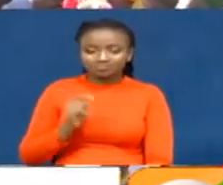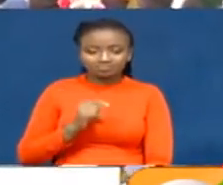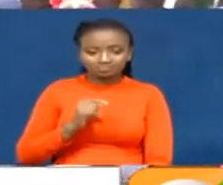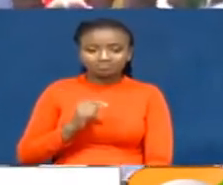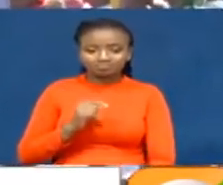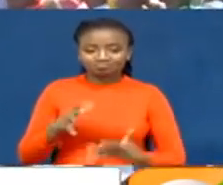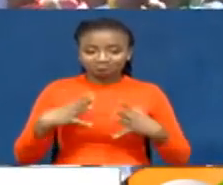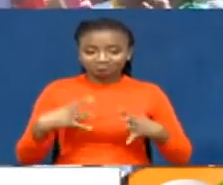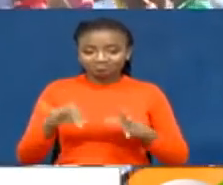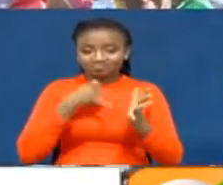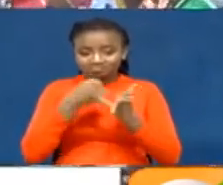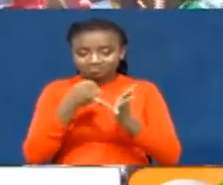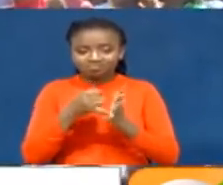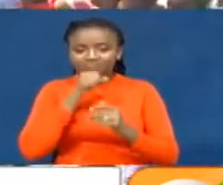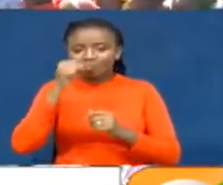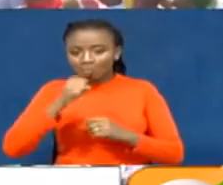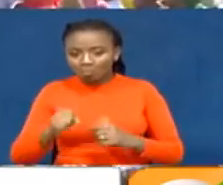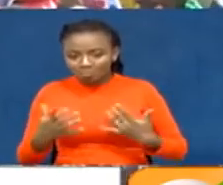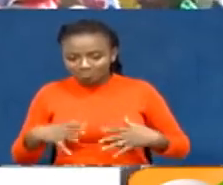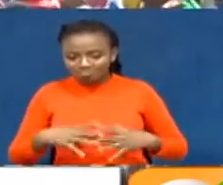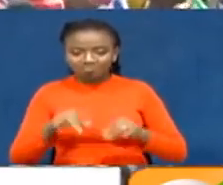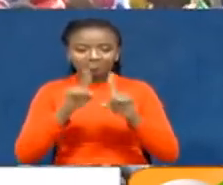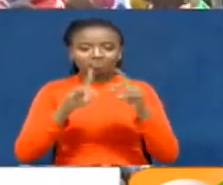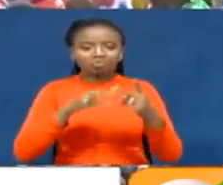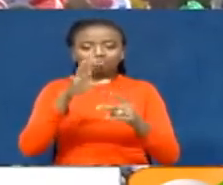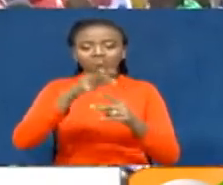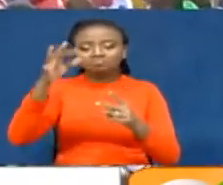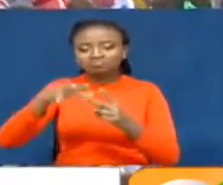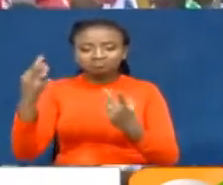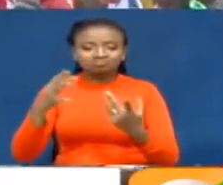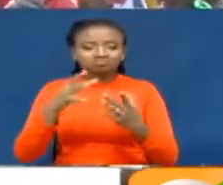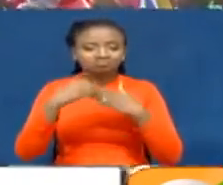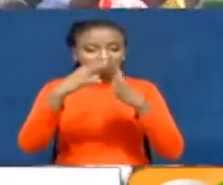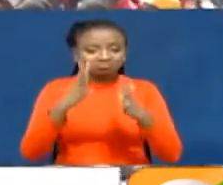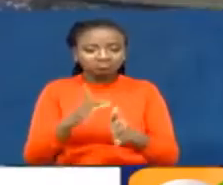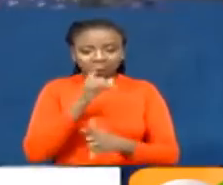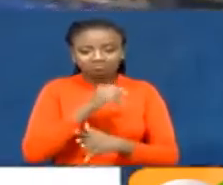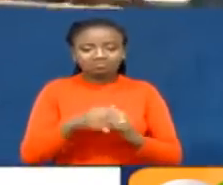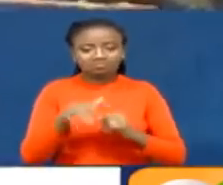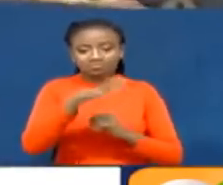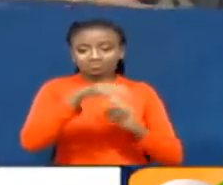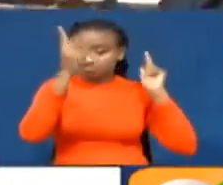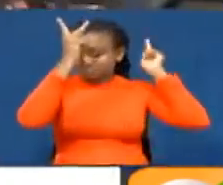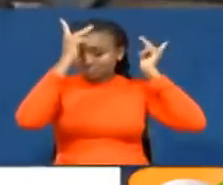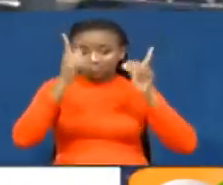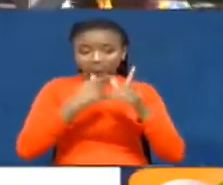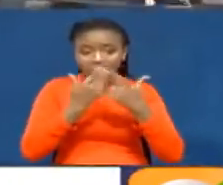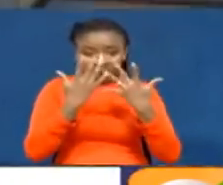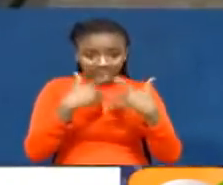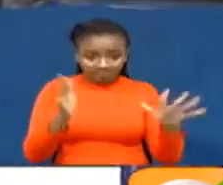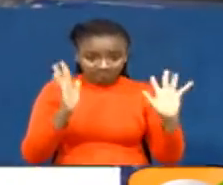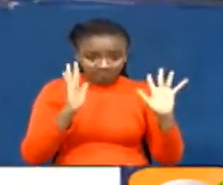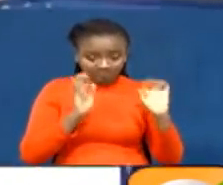The delegations included elders and elected leaders from Kakamega County and its environs. Once done with